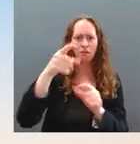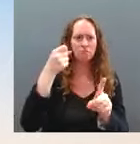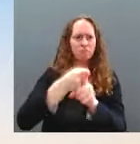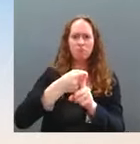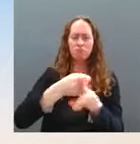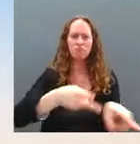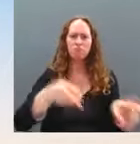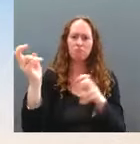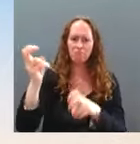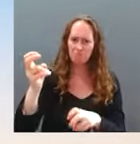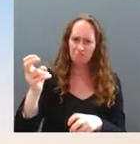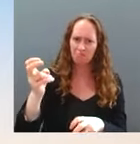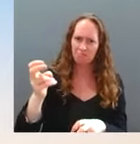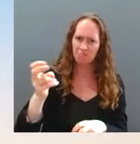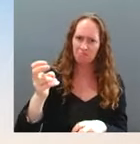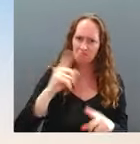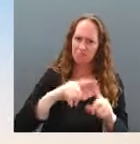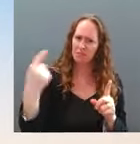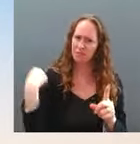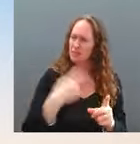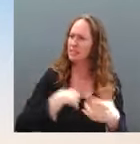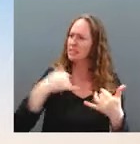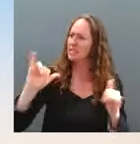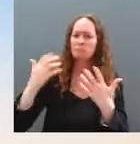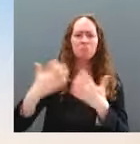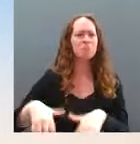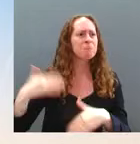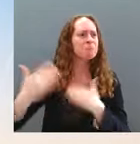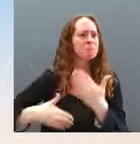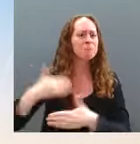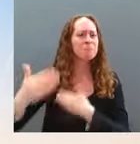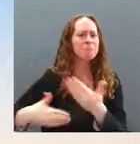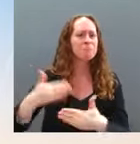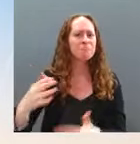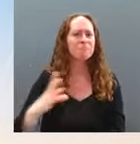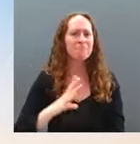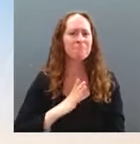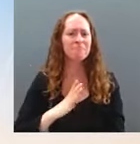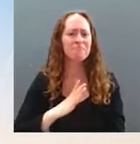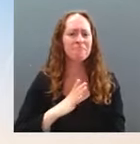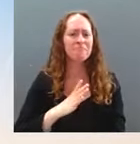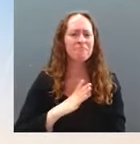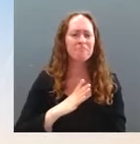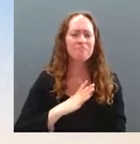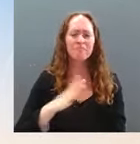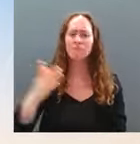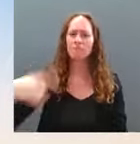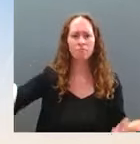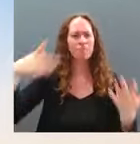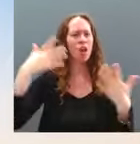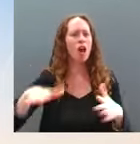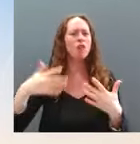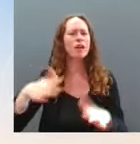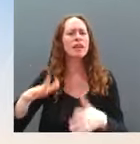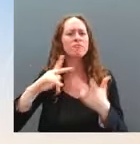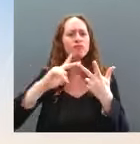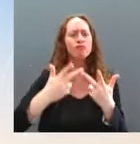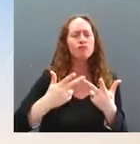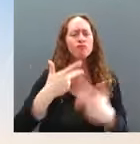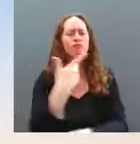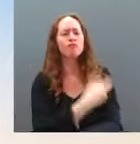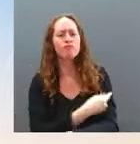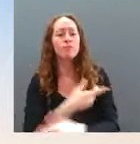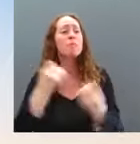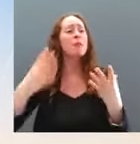well. They are all boosted. They are all, many of them are able to work from home, as many staff and